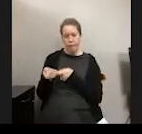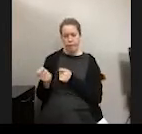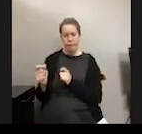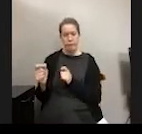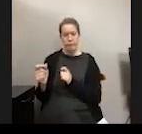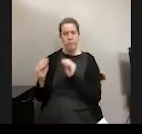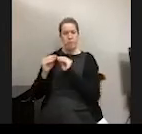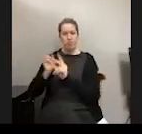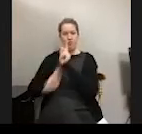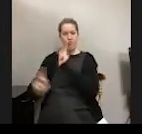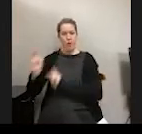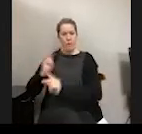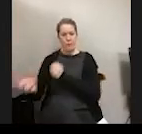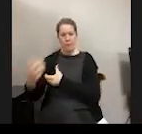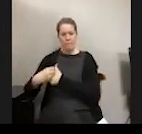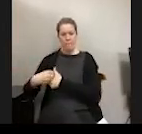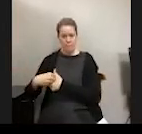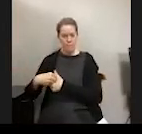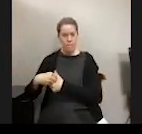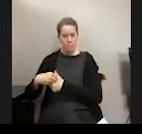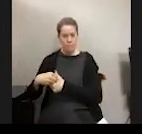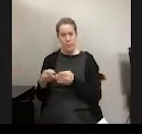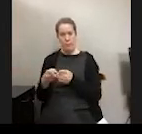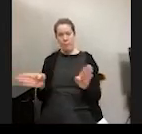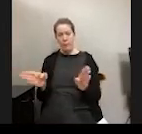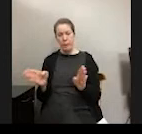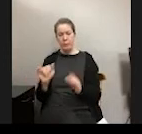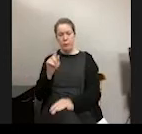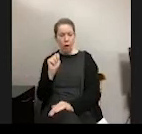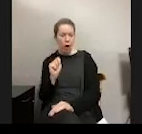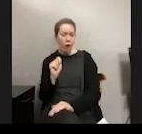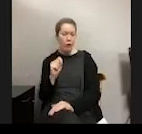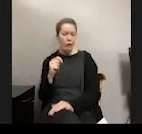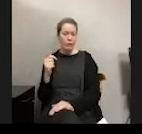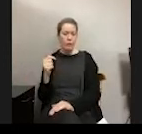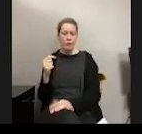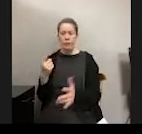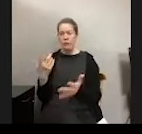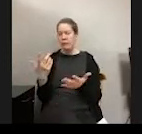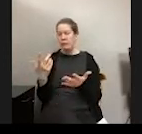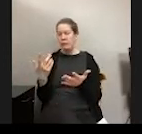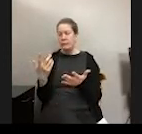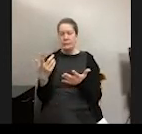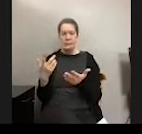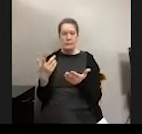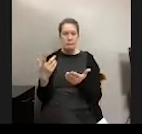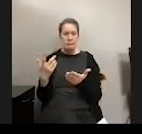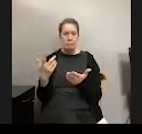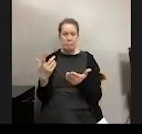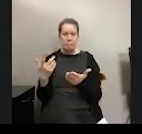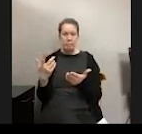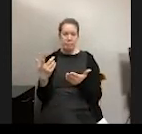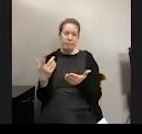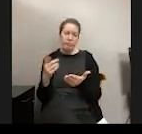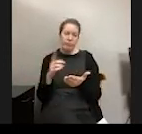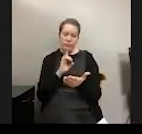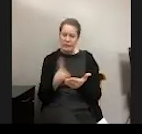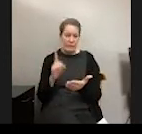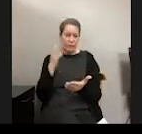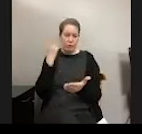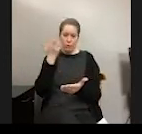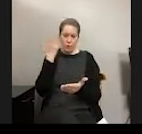it should definitely be about how can public art talk about different things as well, because I think there's a reason that a lot of public art